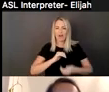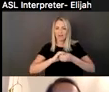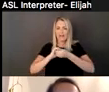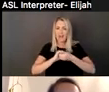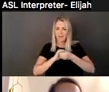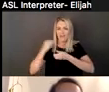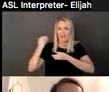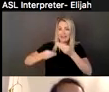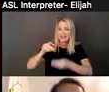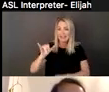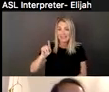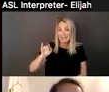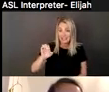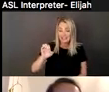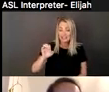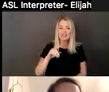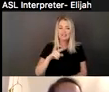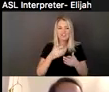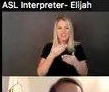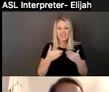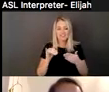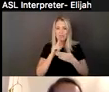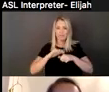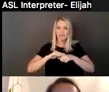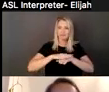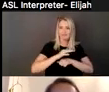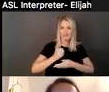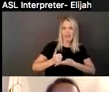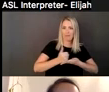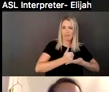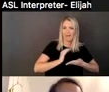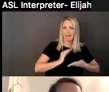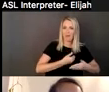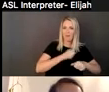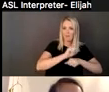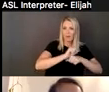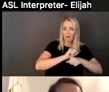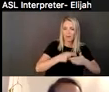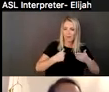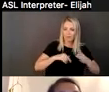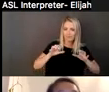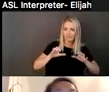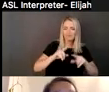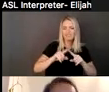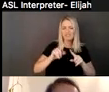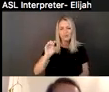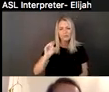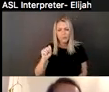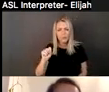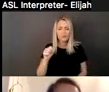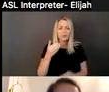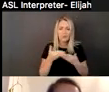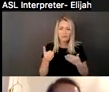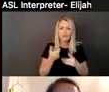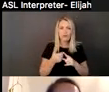the things that have been shaping and informing our work, what we've been doing, and also all of the tools and resources from all of the gatherings